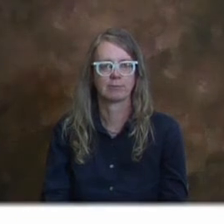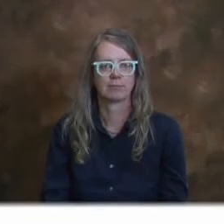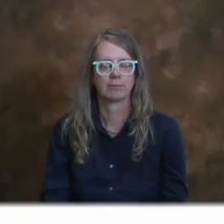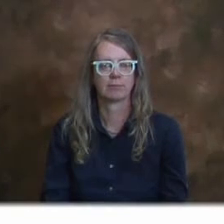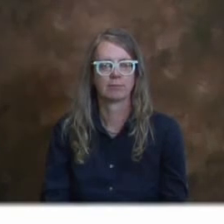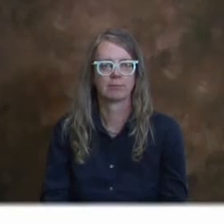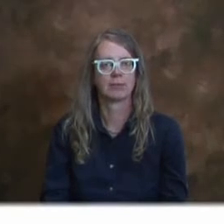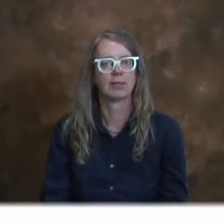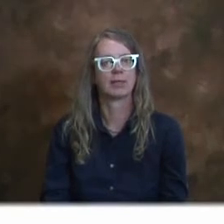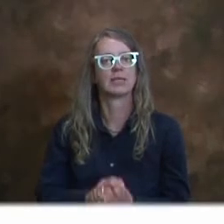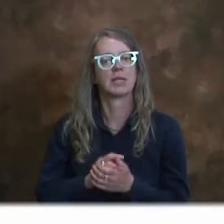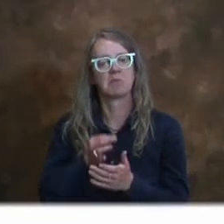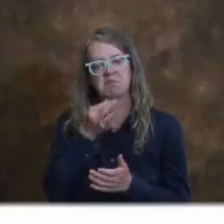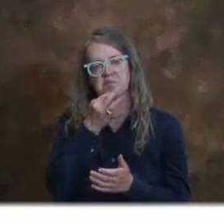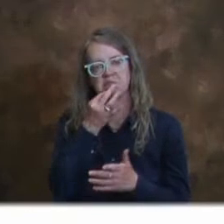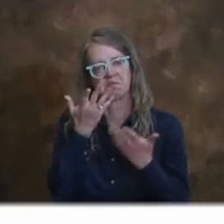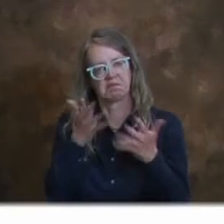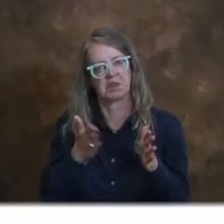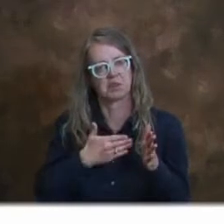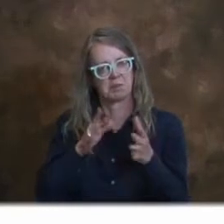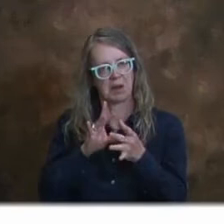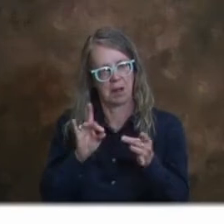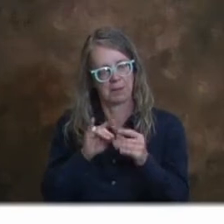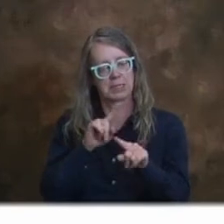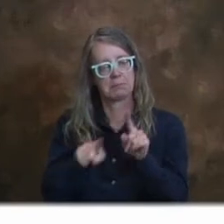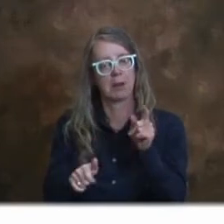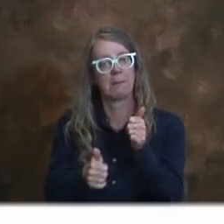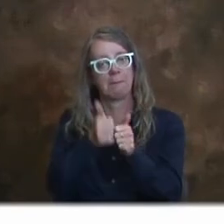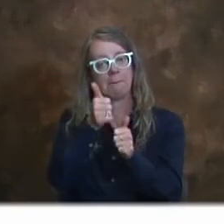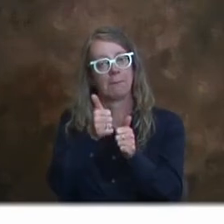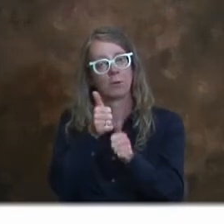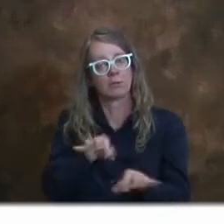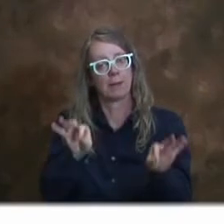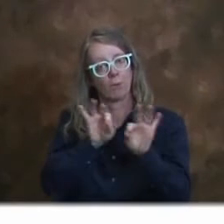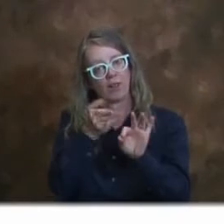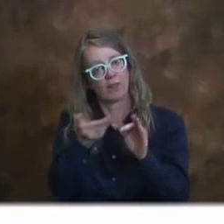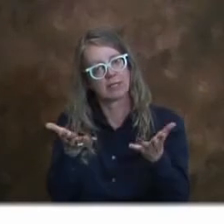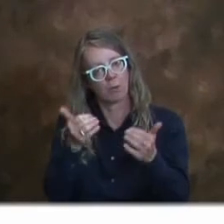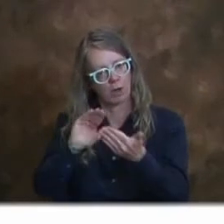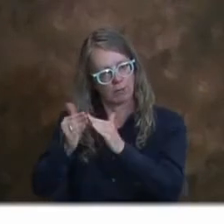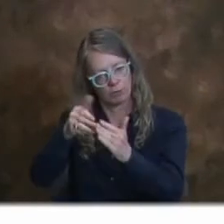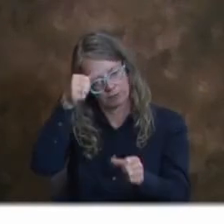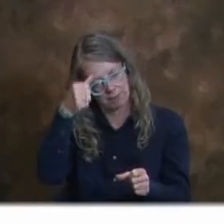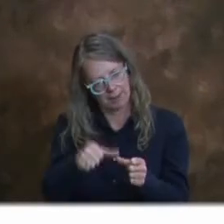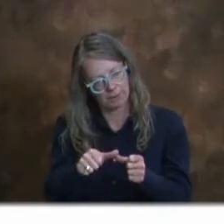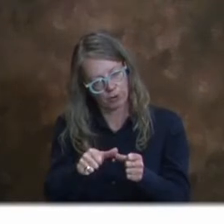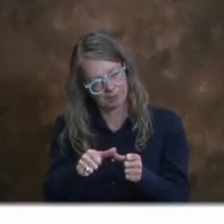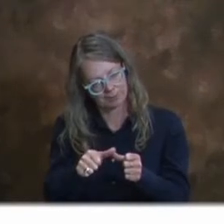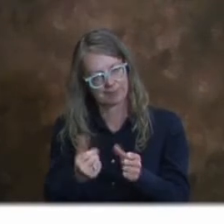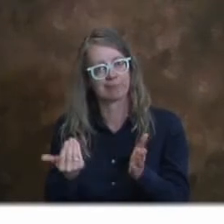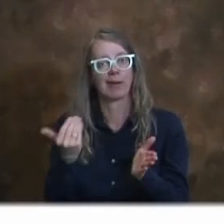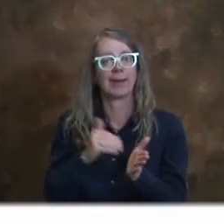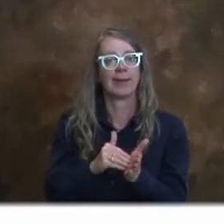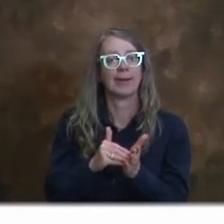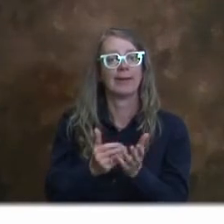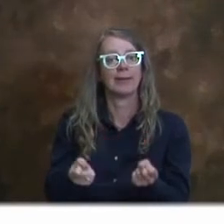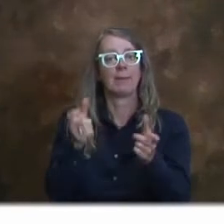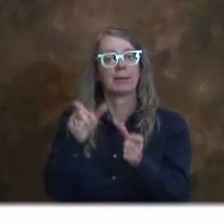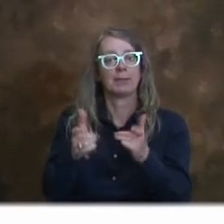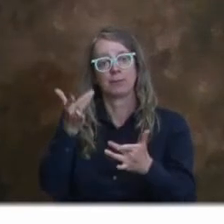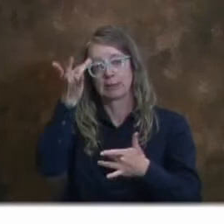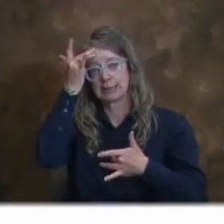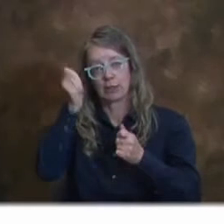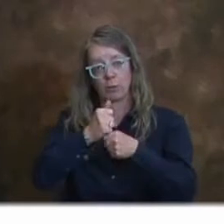And as I wrap up today, there are some key messages for the community to remember. Again, we are experiencing a rapid decline in cases, transmission,